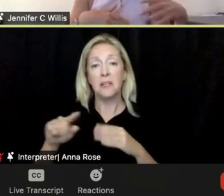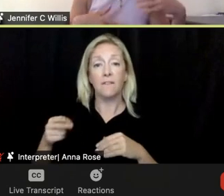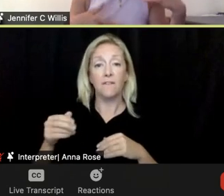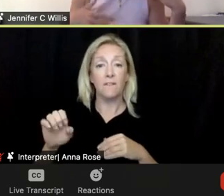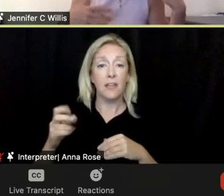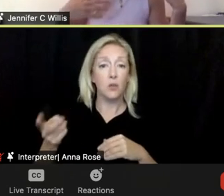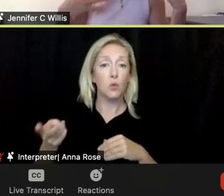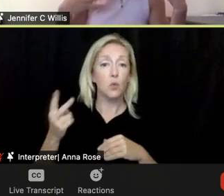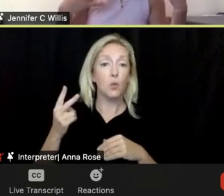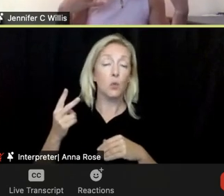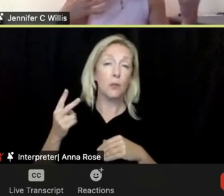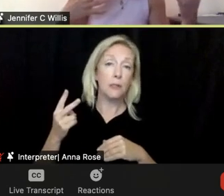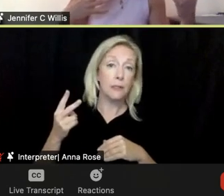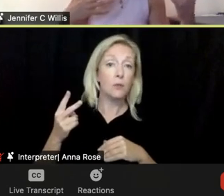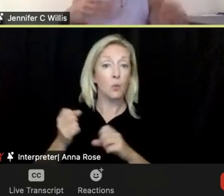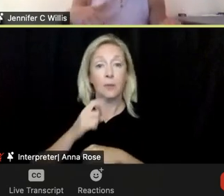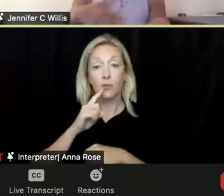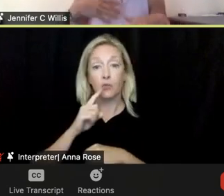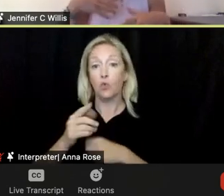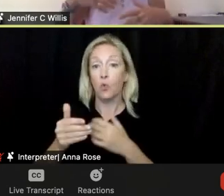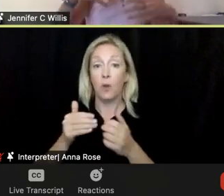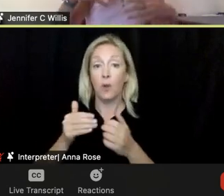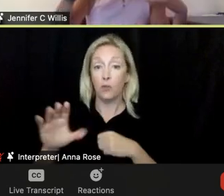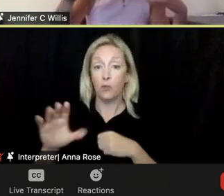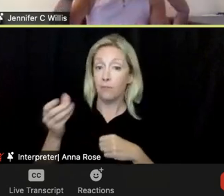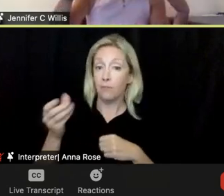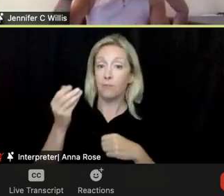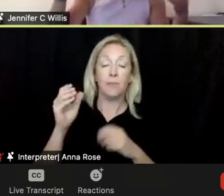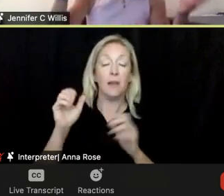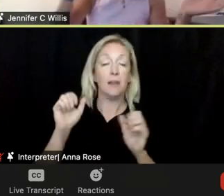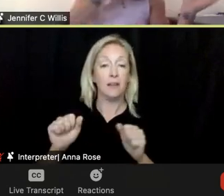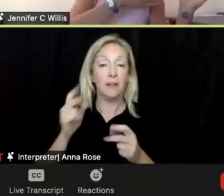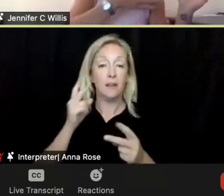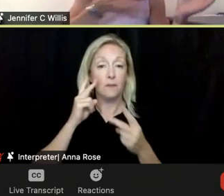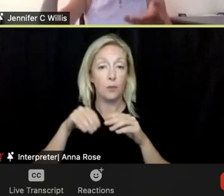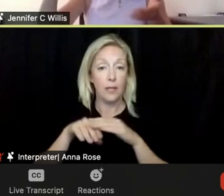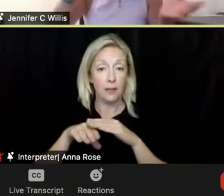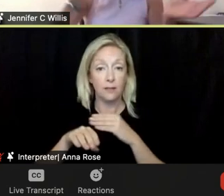they meet their CVI needs, that they are visually accessible for them to